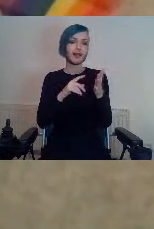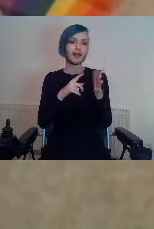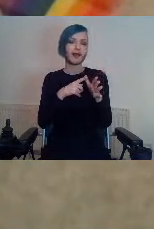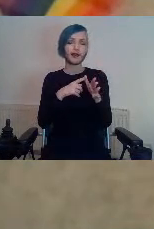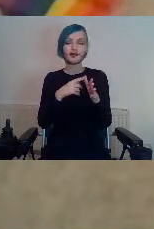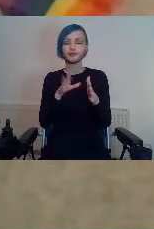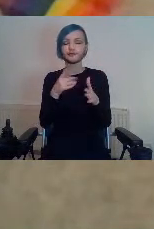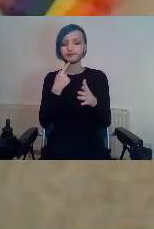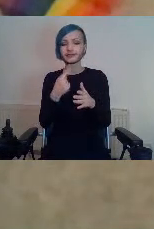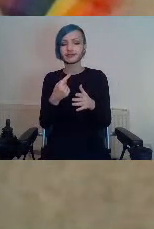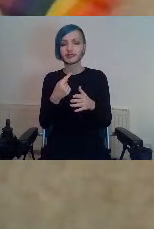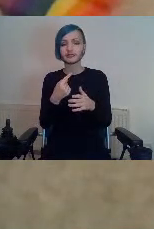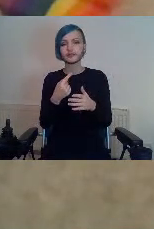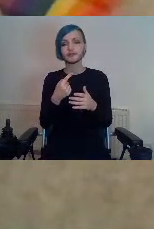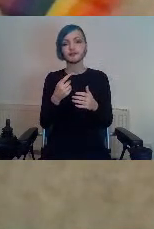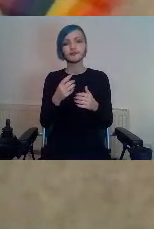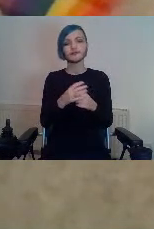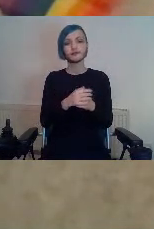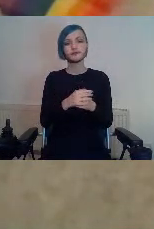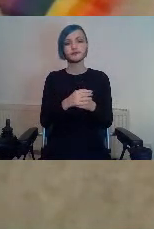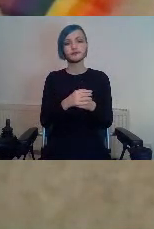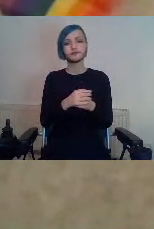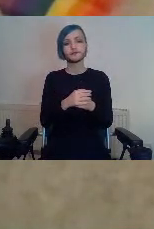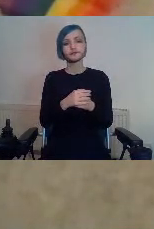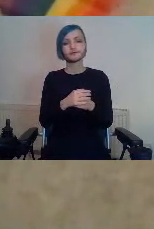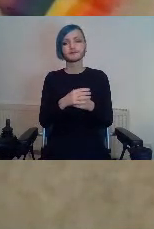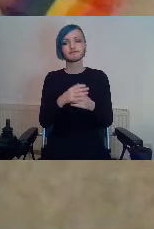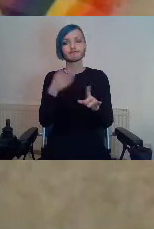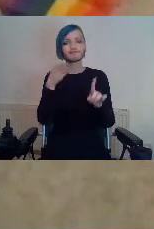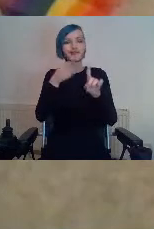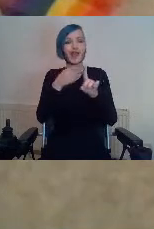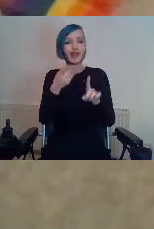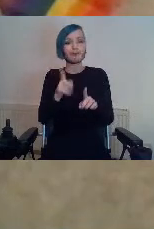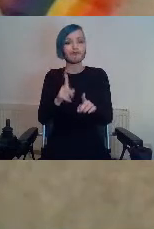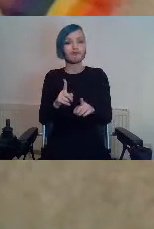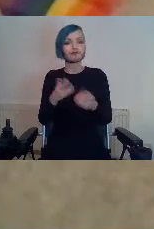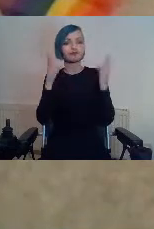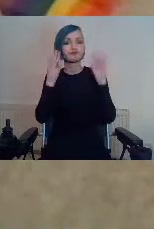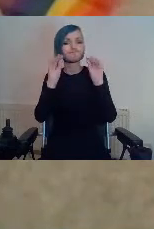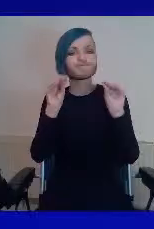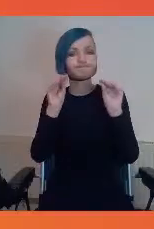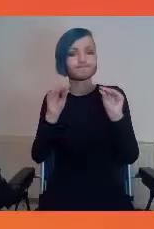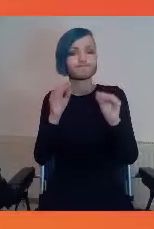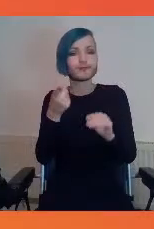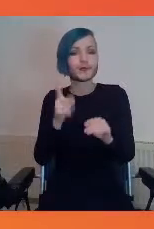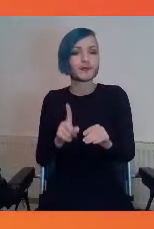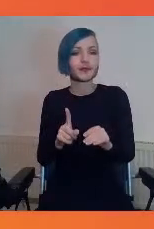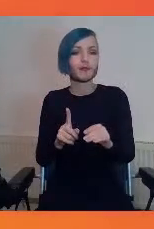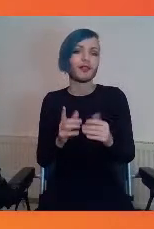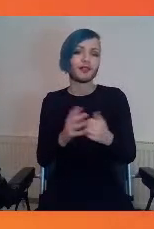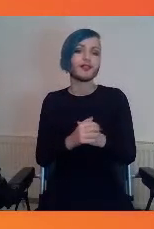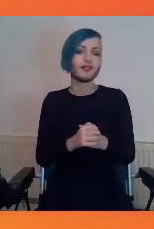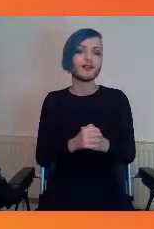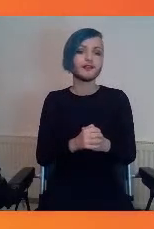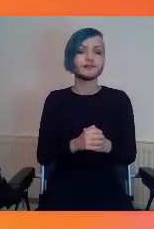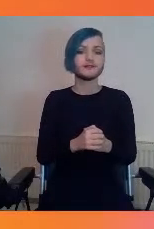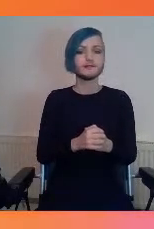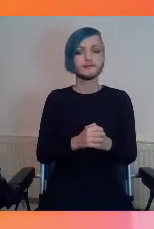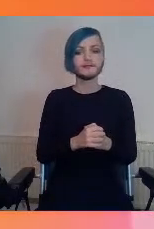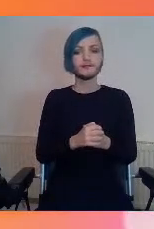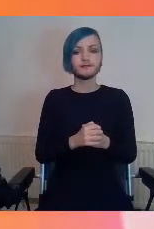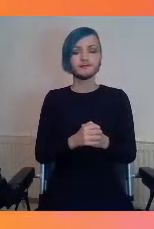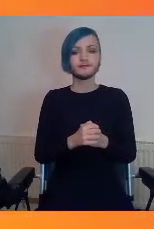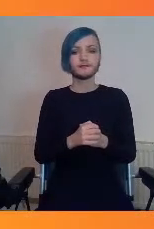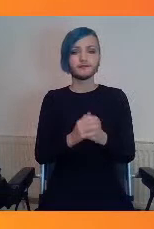like to educate people more in that area. Wonderful. Vitalina, can I ask